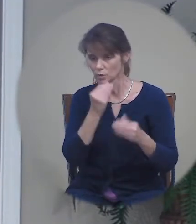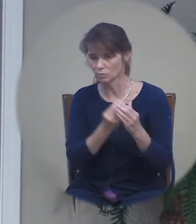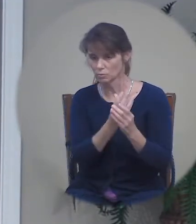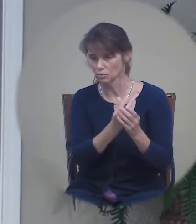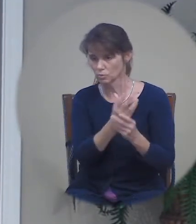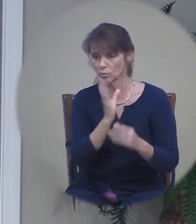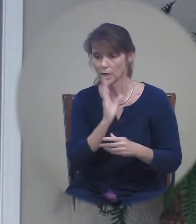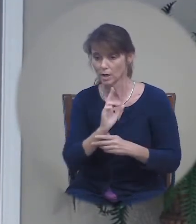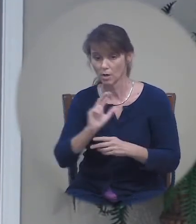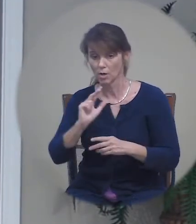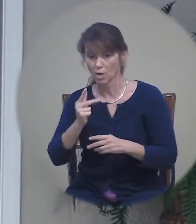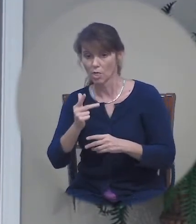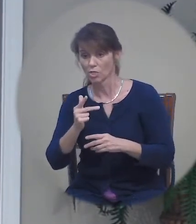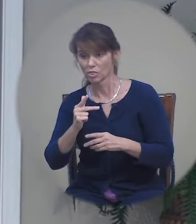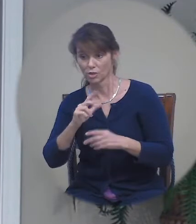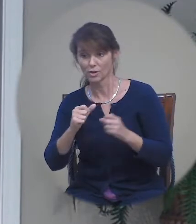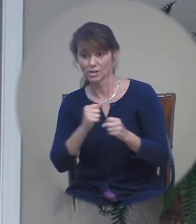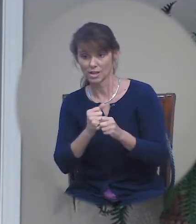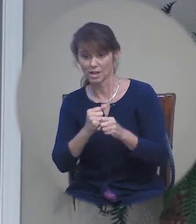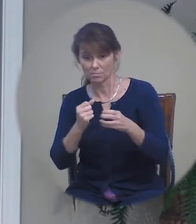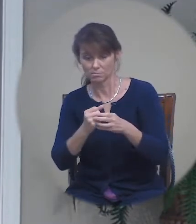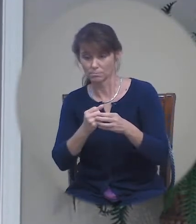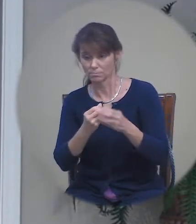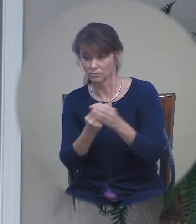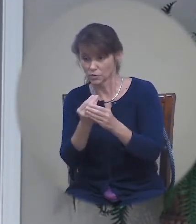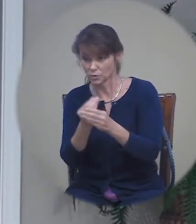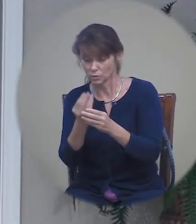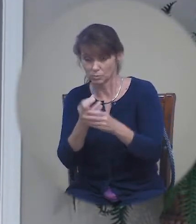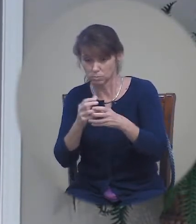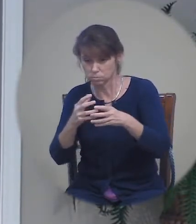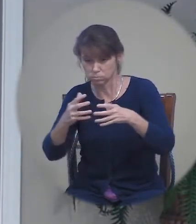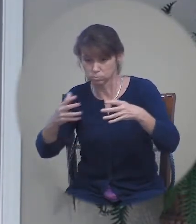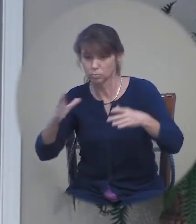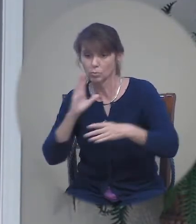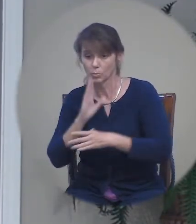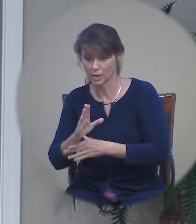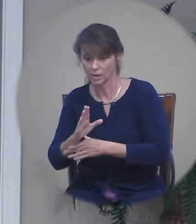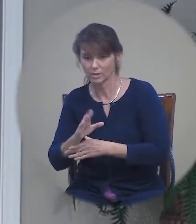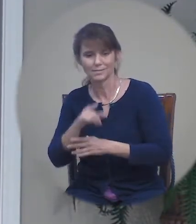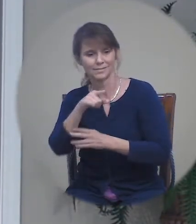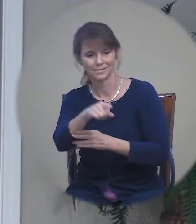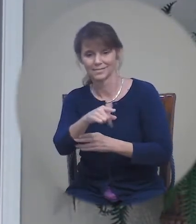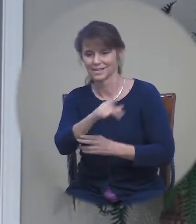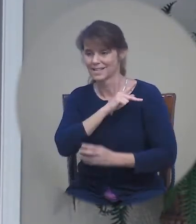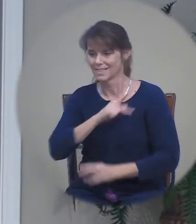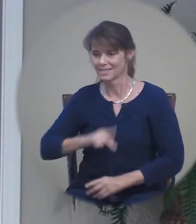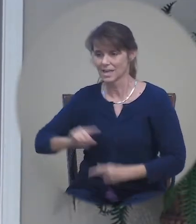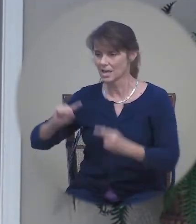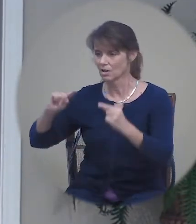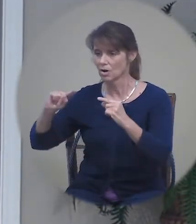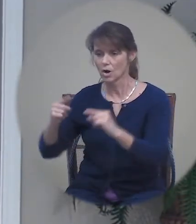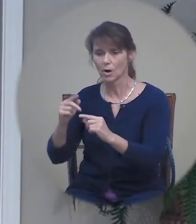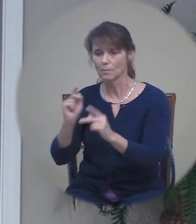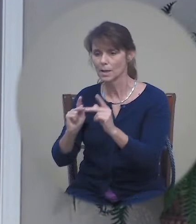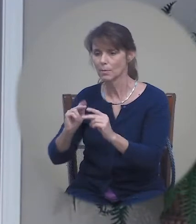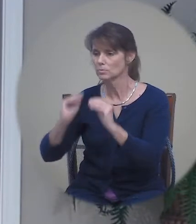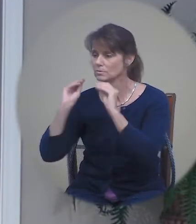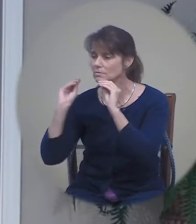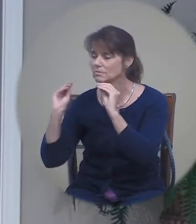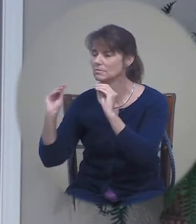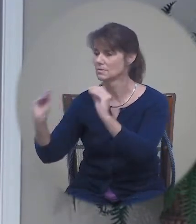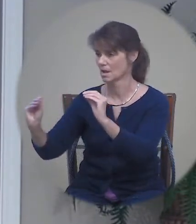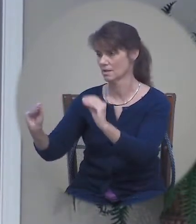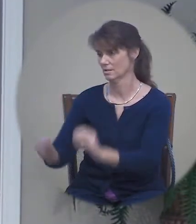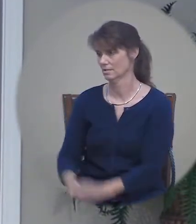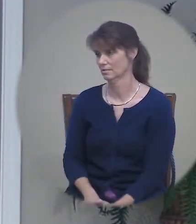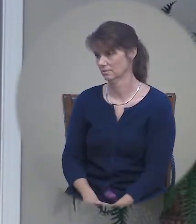abundant harvest. And not only that, the king of Assyria, he will not harm a hair on the head of the inhabitants of this city